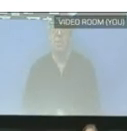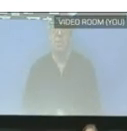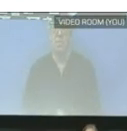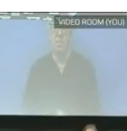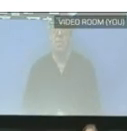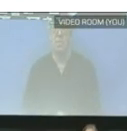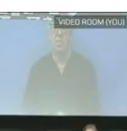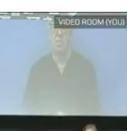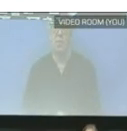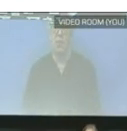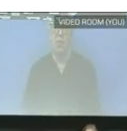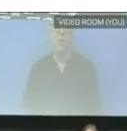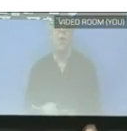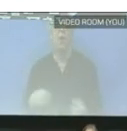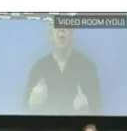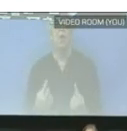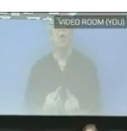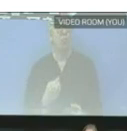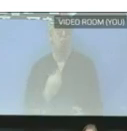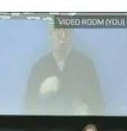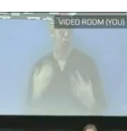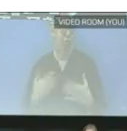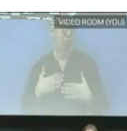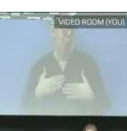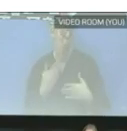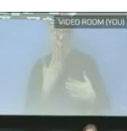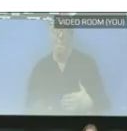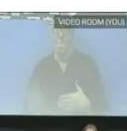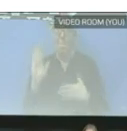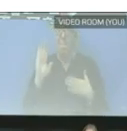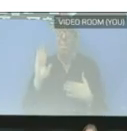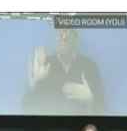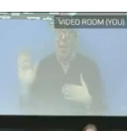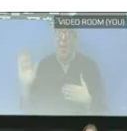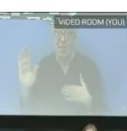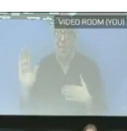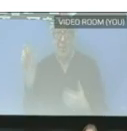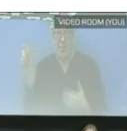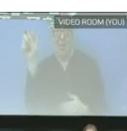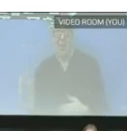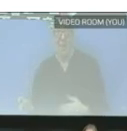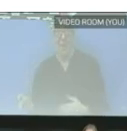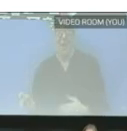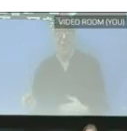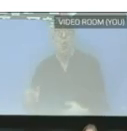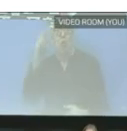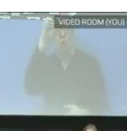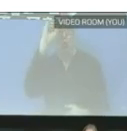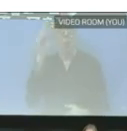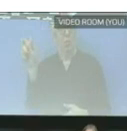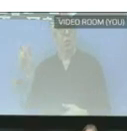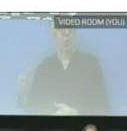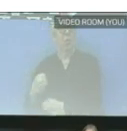action our pledge where we had Tabea Veana, for example, our German representative, is one of our